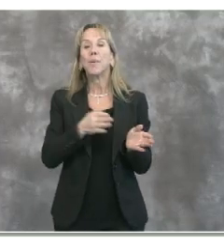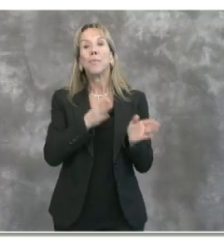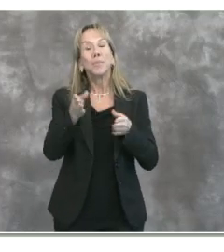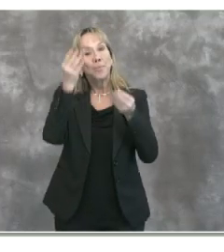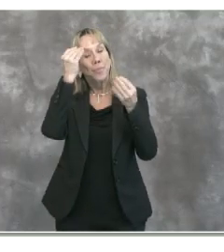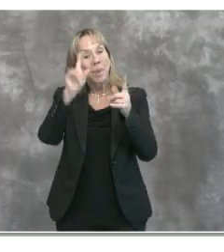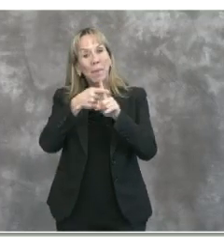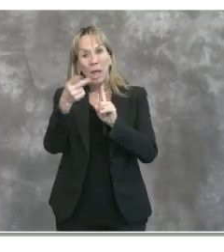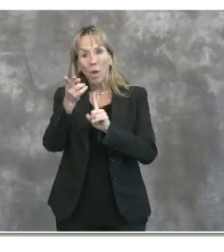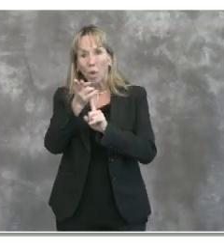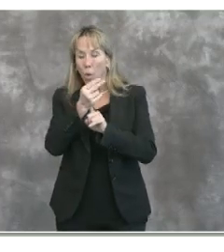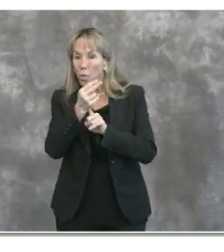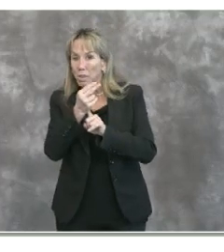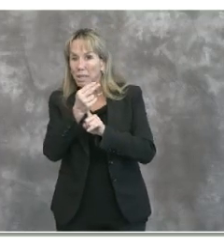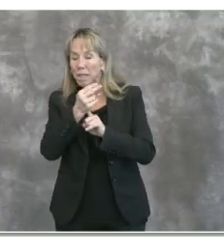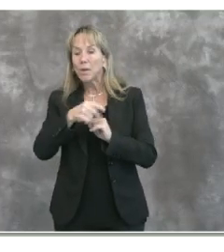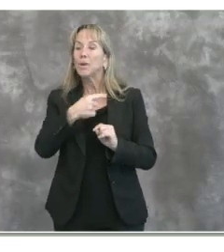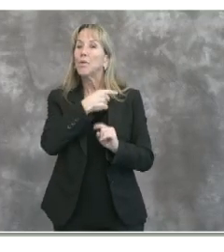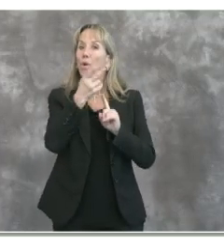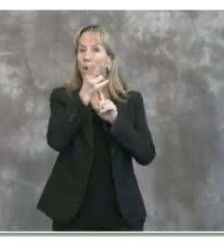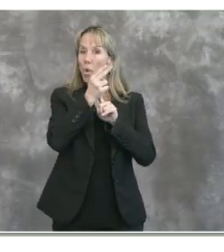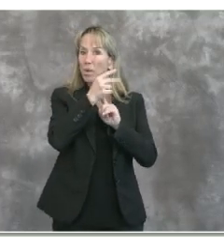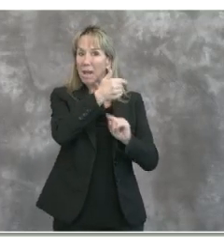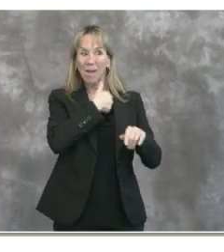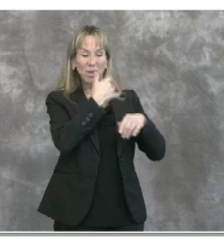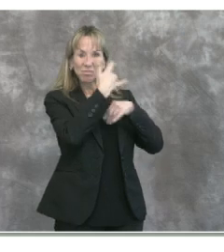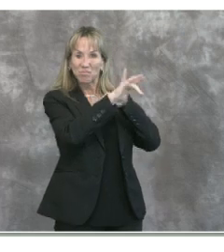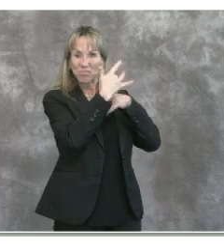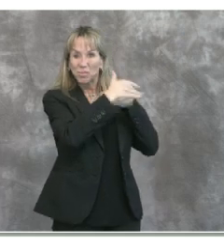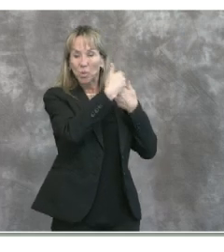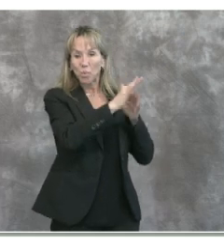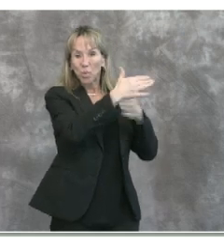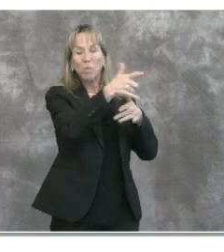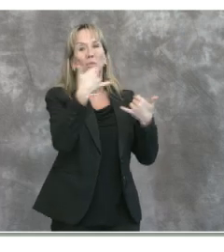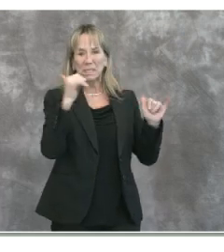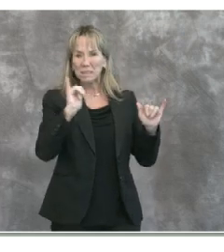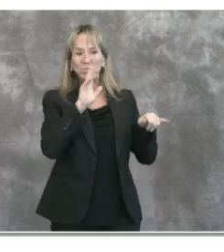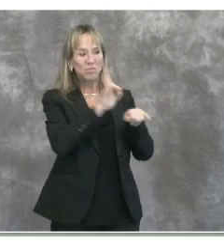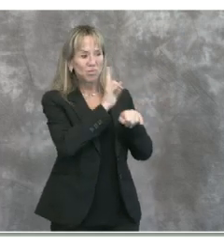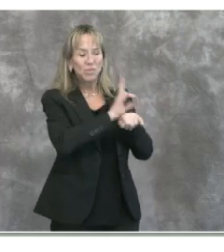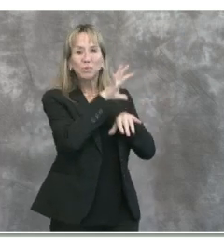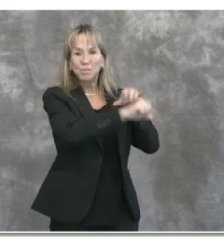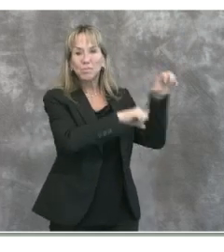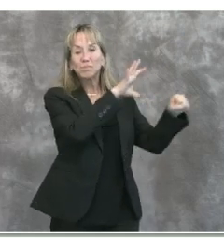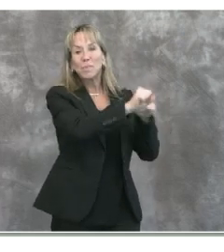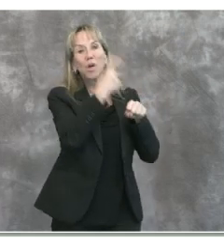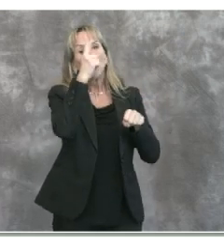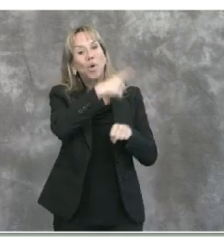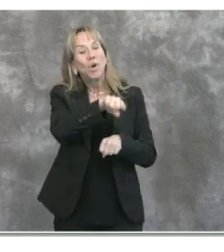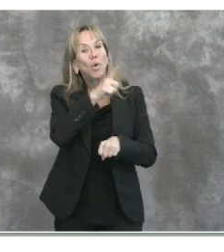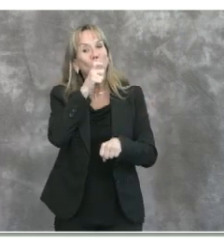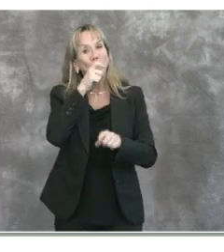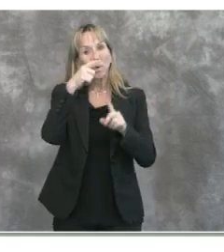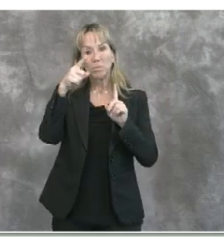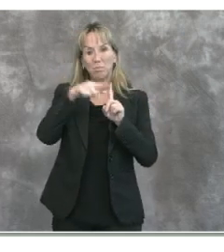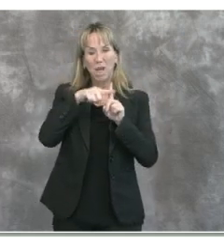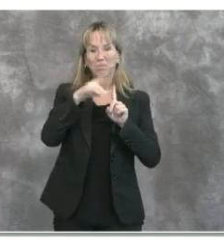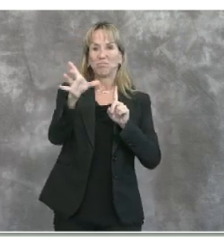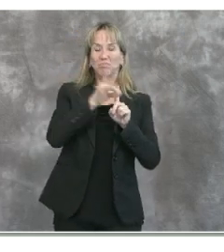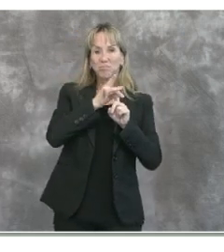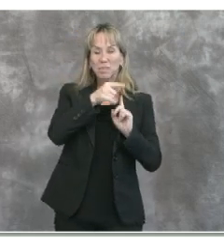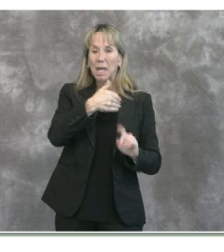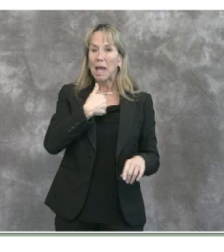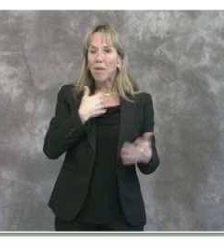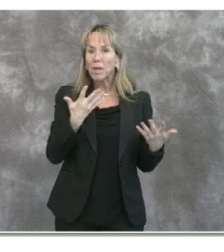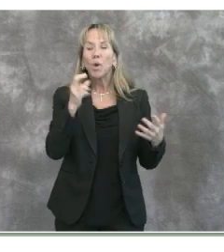in occupied, slight downtick in number of guests. Those rooms continue to be utilized for individuals who have tested positive, who are a